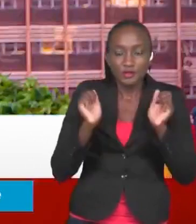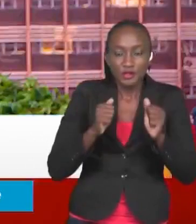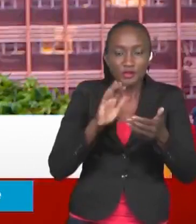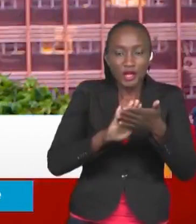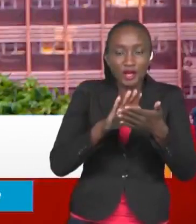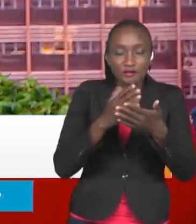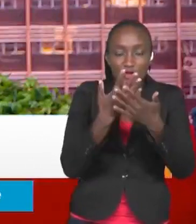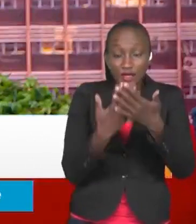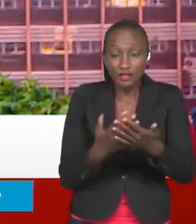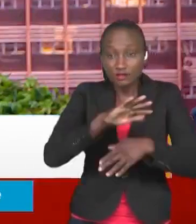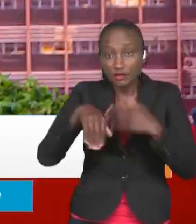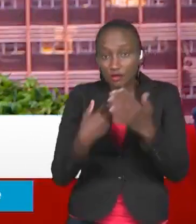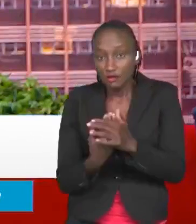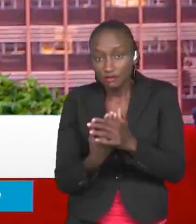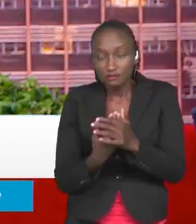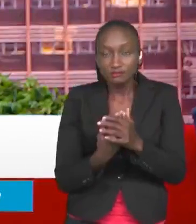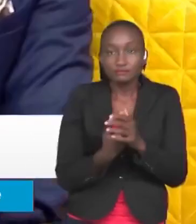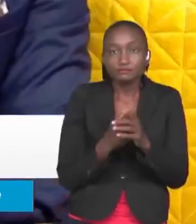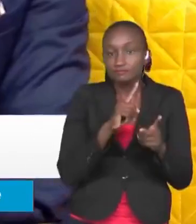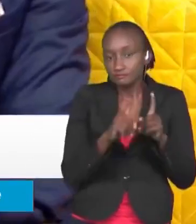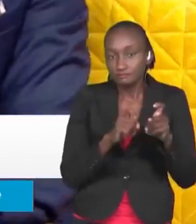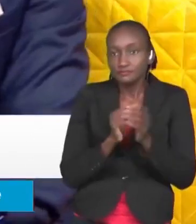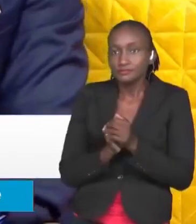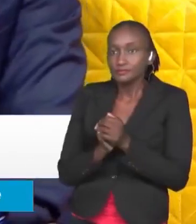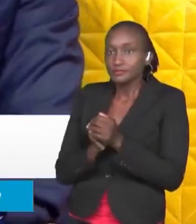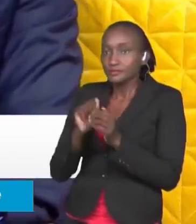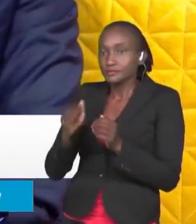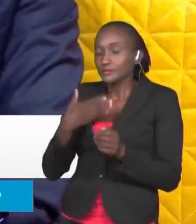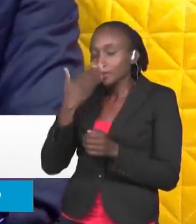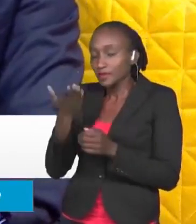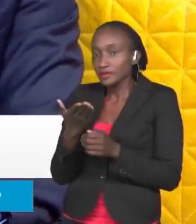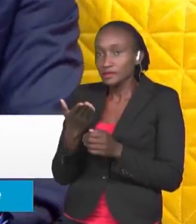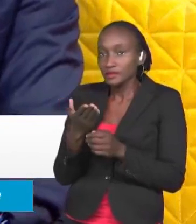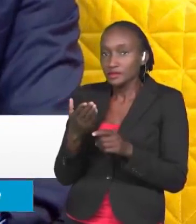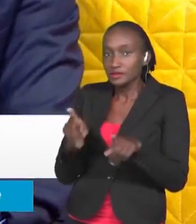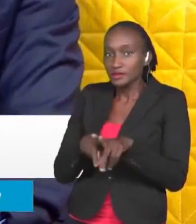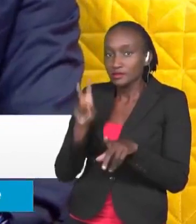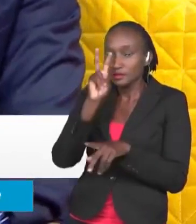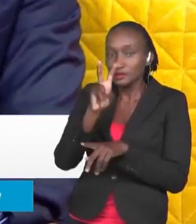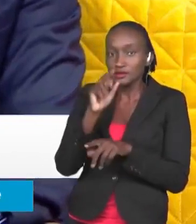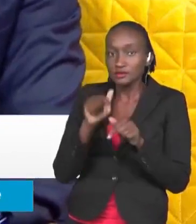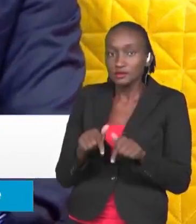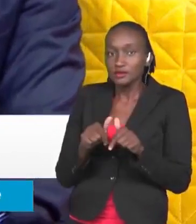defilement? Good question, by the way. He answered you over there, but looking at this Omuga,